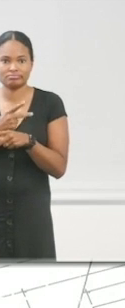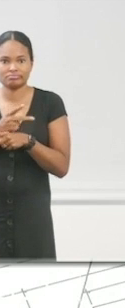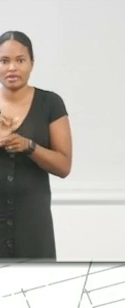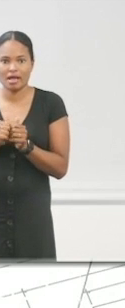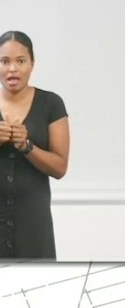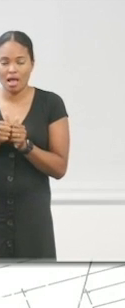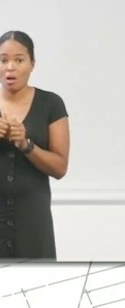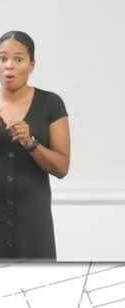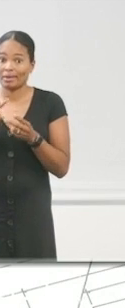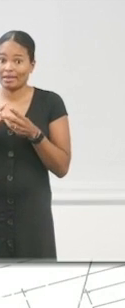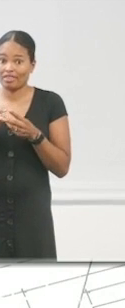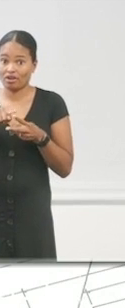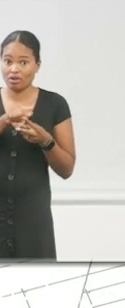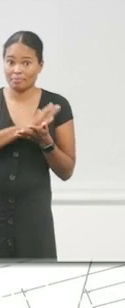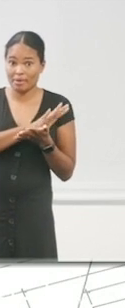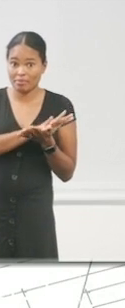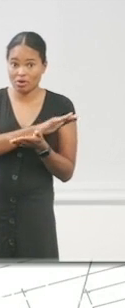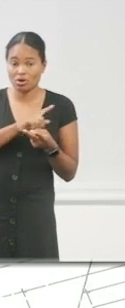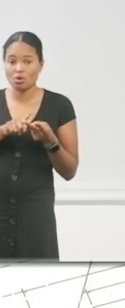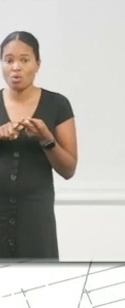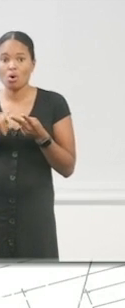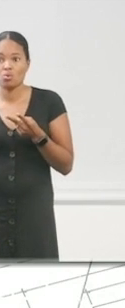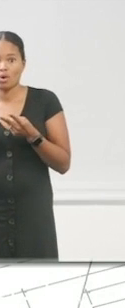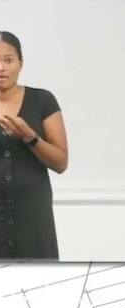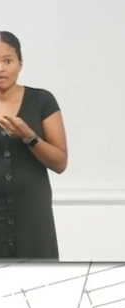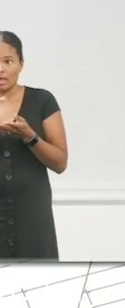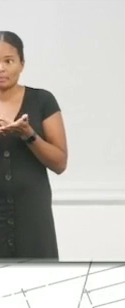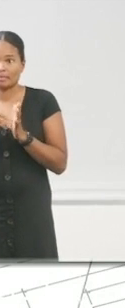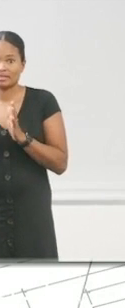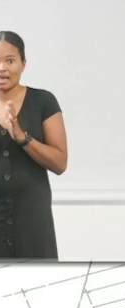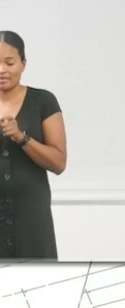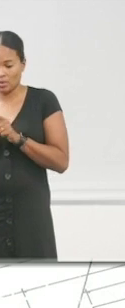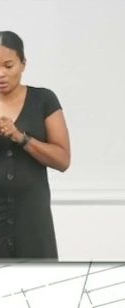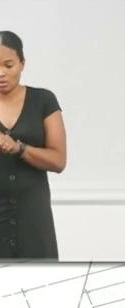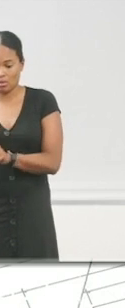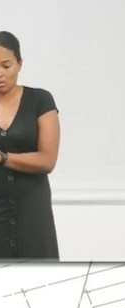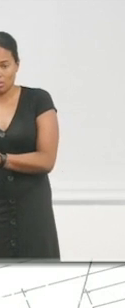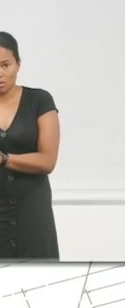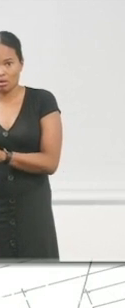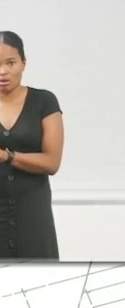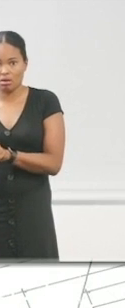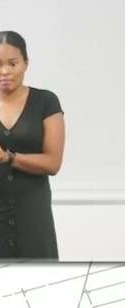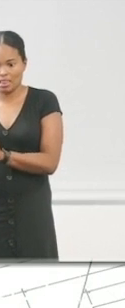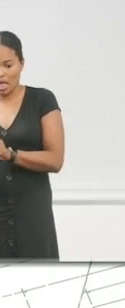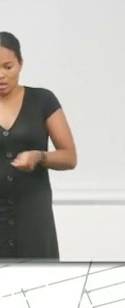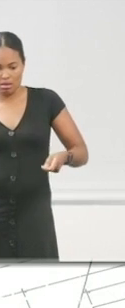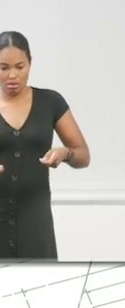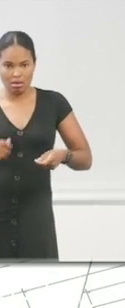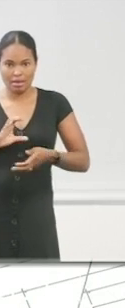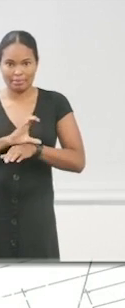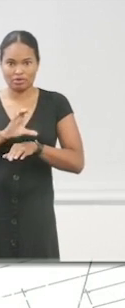paper, or if the Wi-Fi goes back, we have to go back to a hardwire connection. We have to train for that.